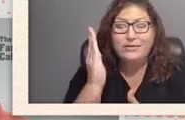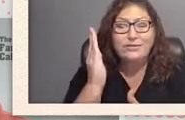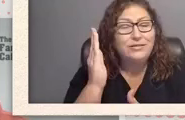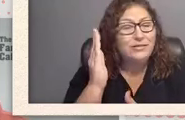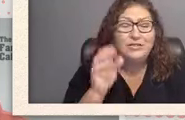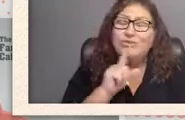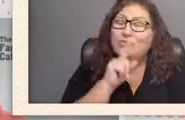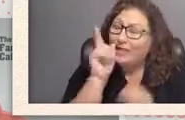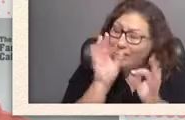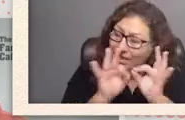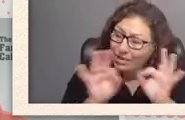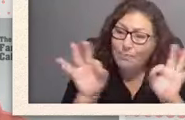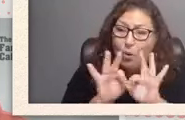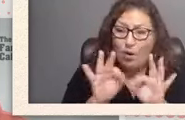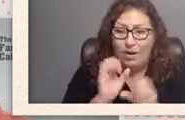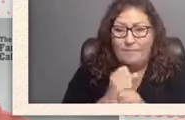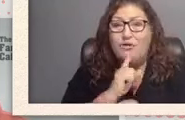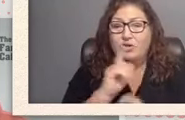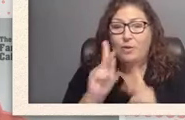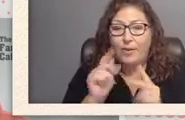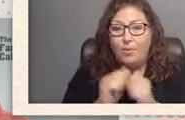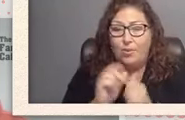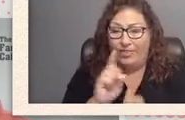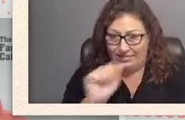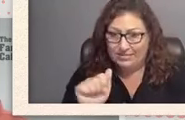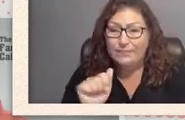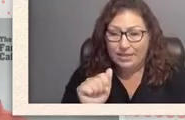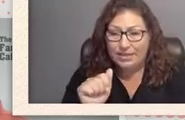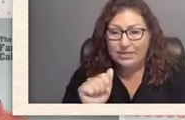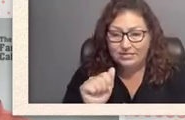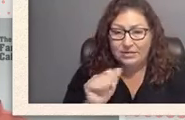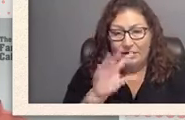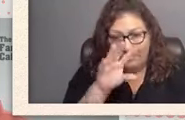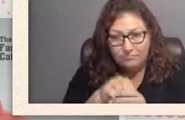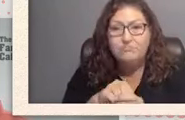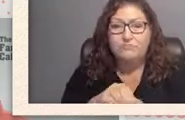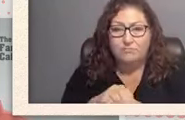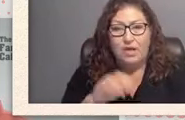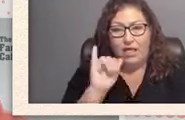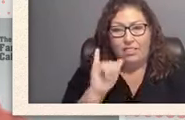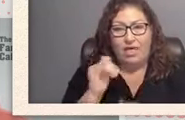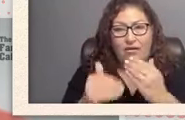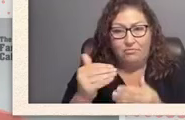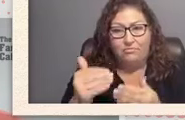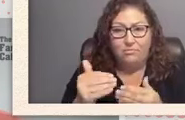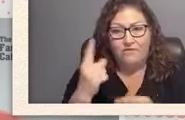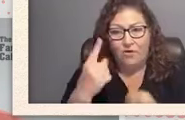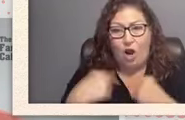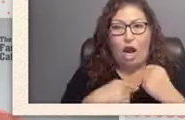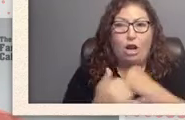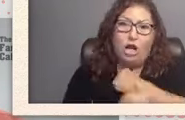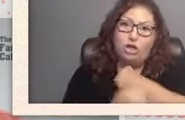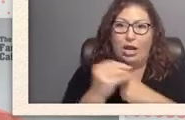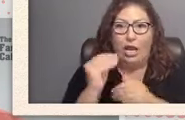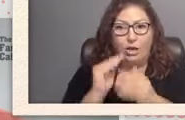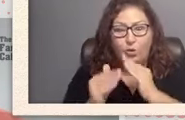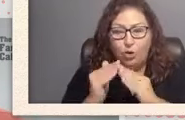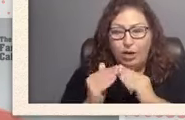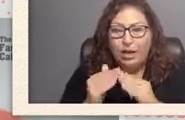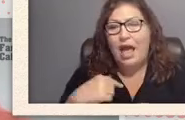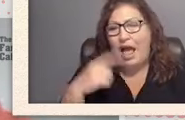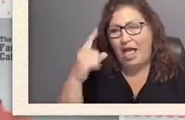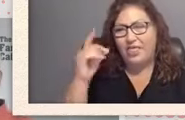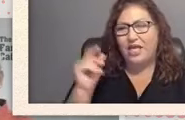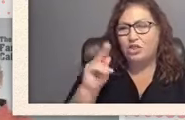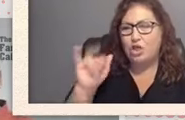essential to making sure people with disabilities play a part in plotting the course for our country and our communities. Well, and I want to say, I think Tony made an important point there in the end. I